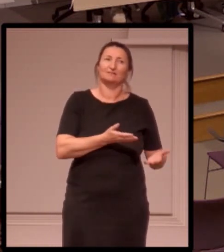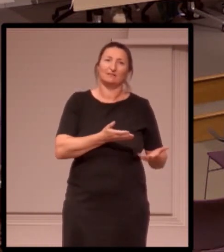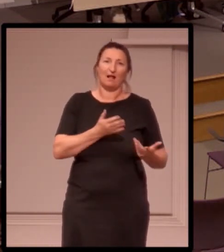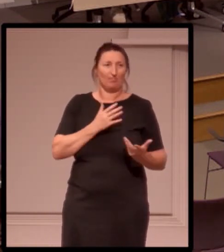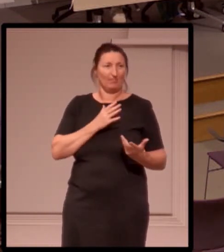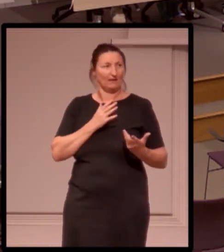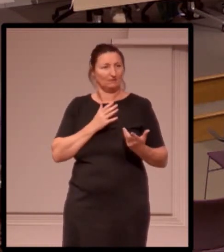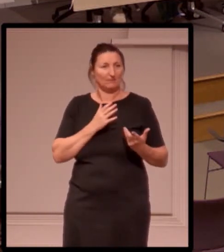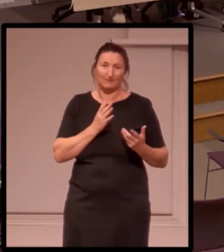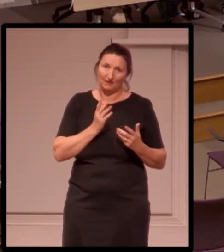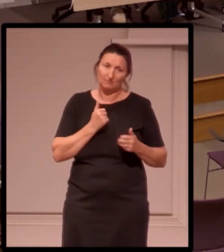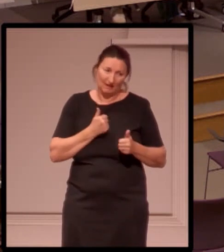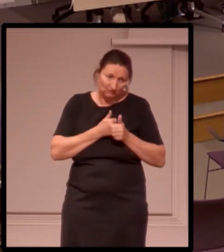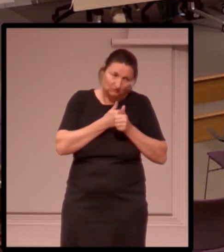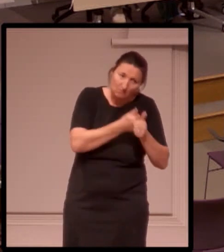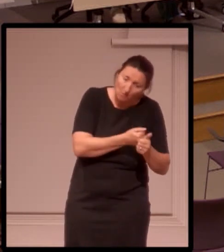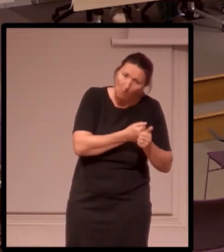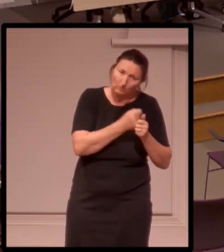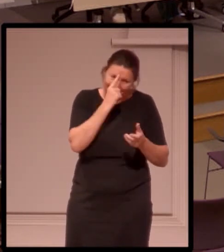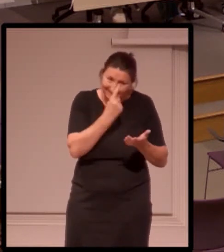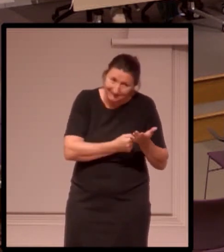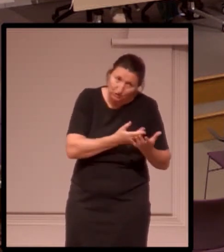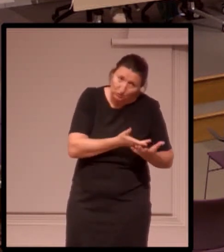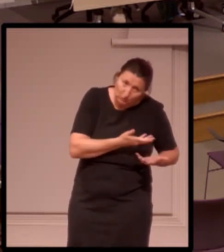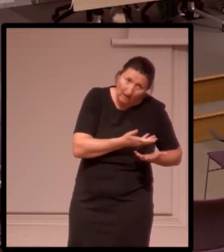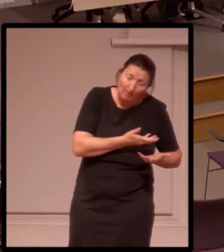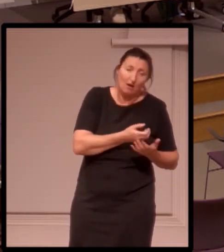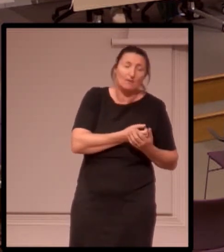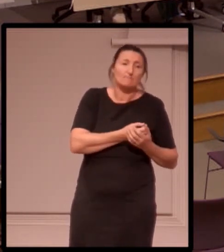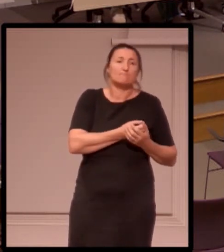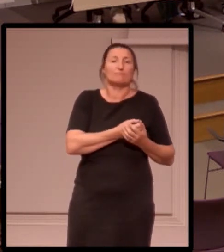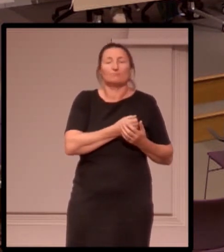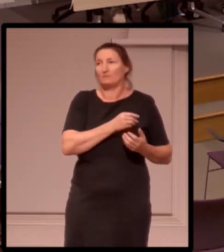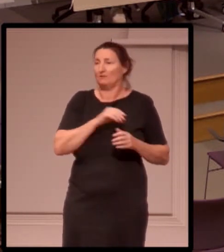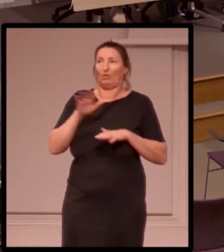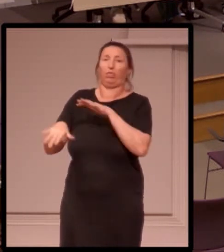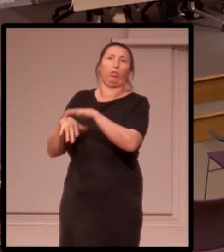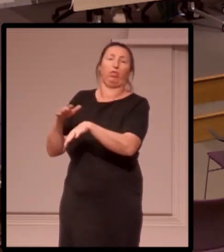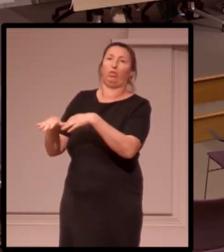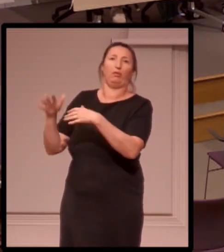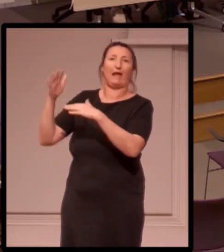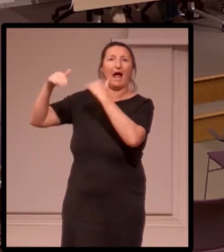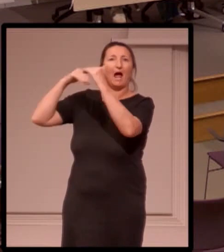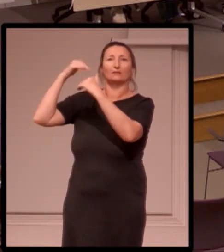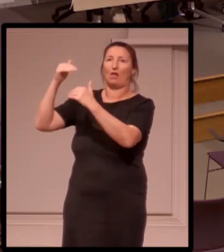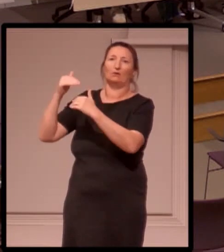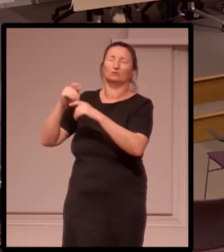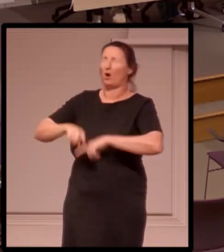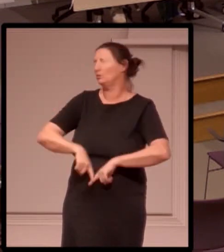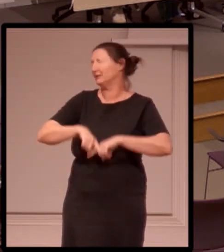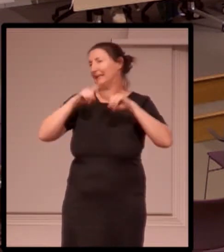help make their decisions with them, which is completely appropriate. It's very, very different being an adult in the NHS to